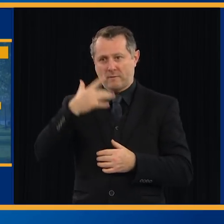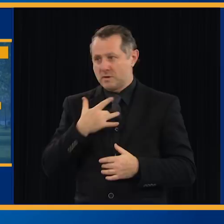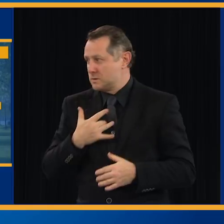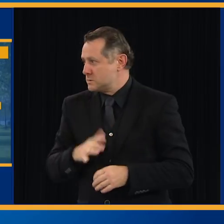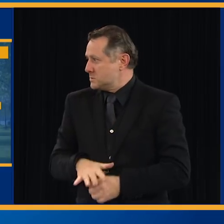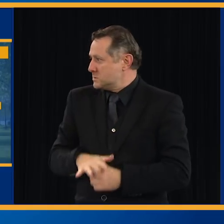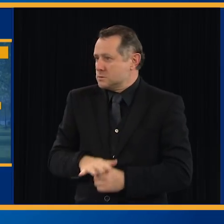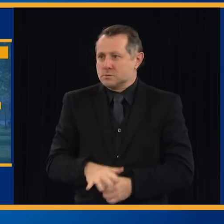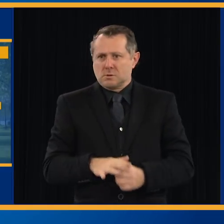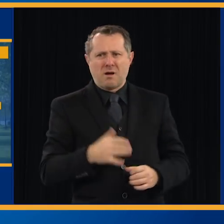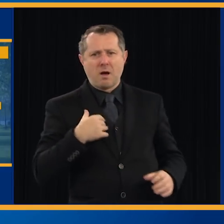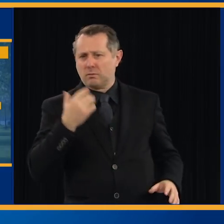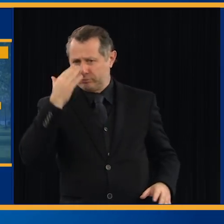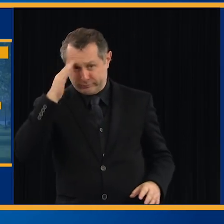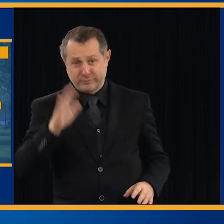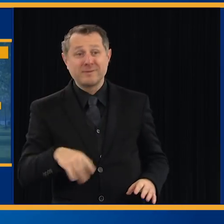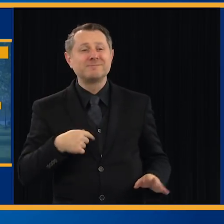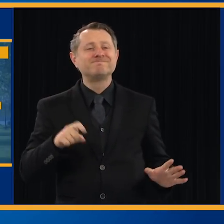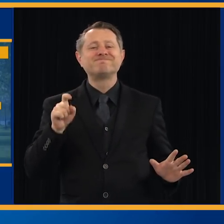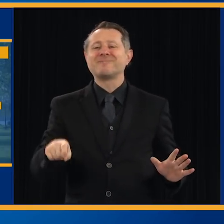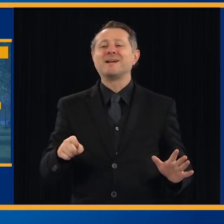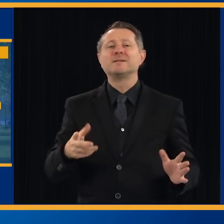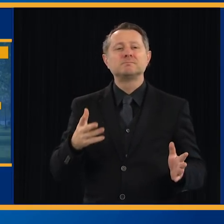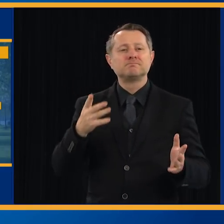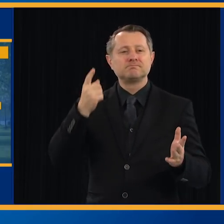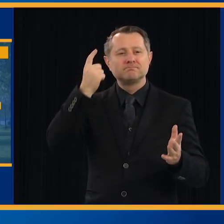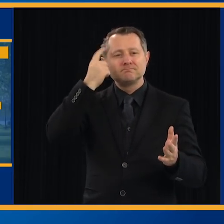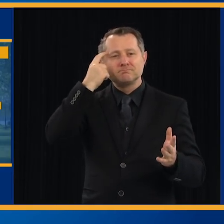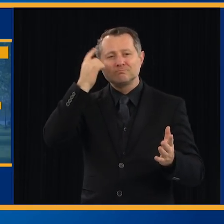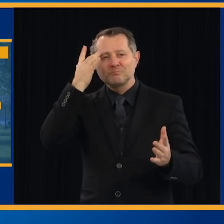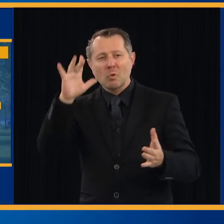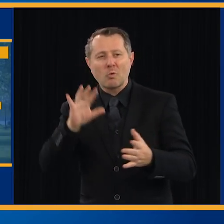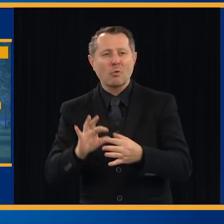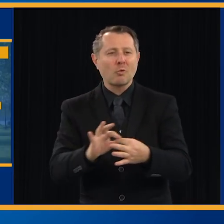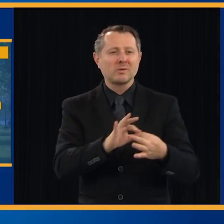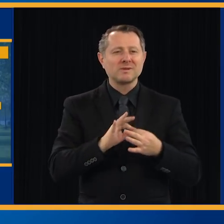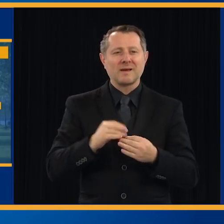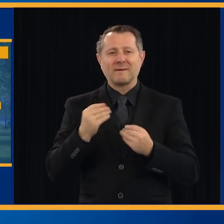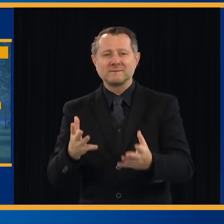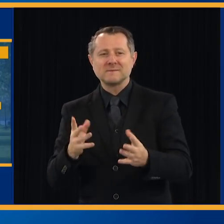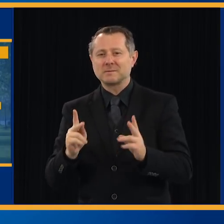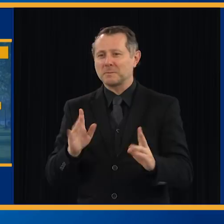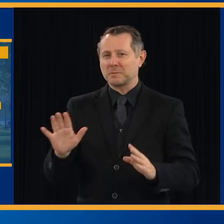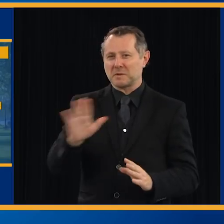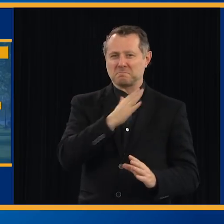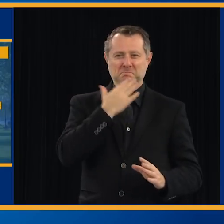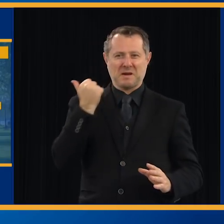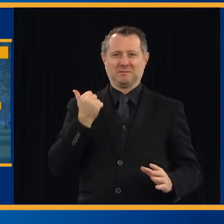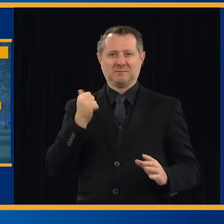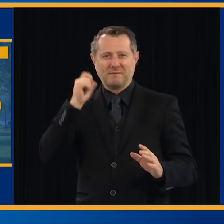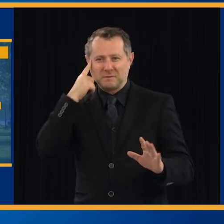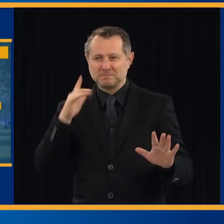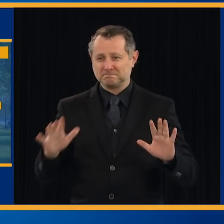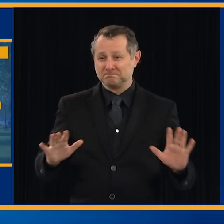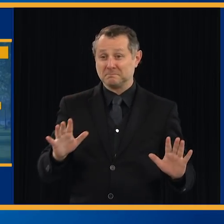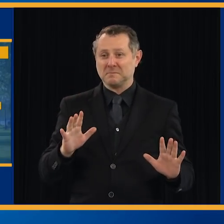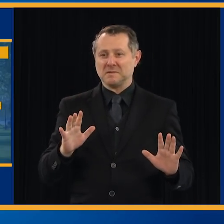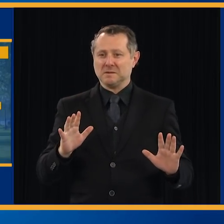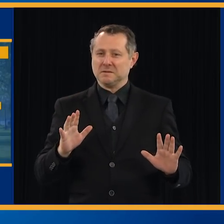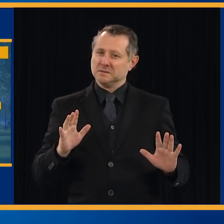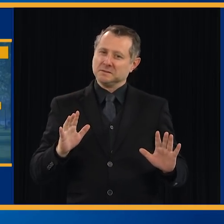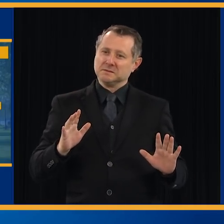we have to be smart, and we have to be coordinated. People have to have the best